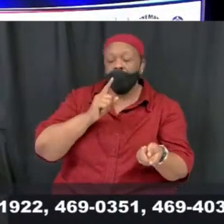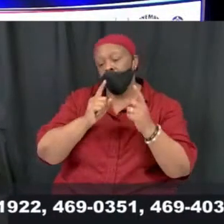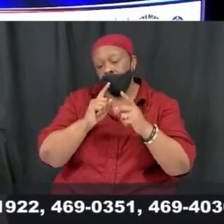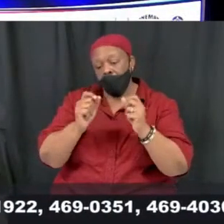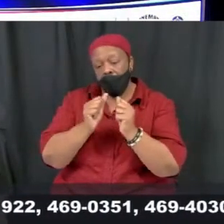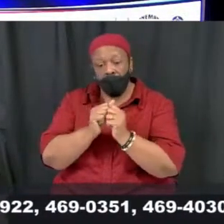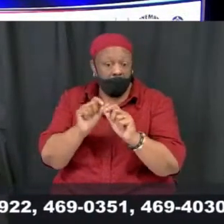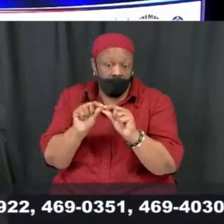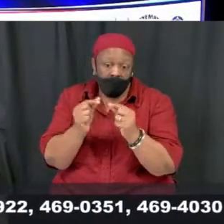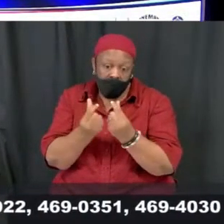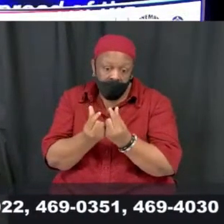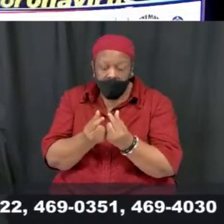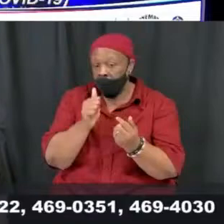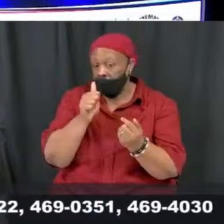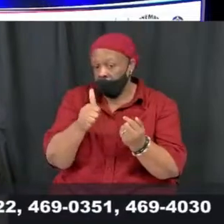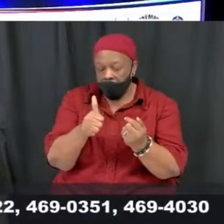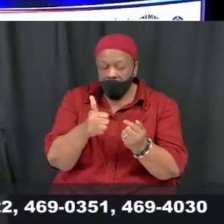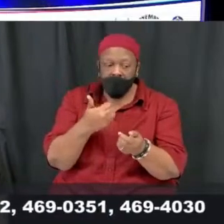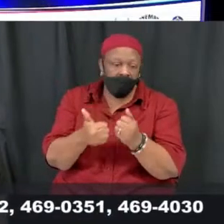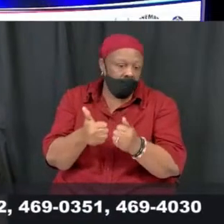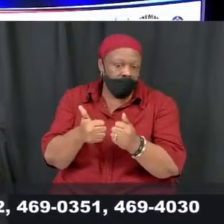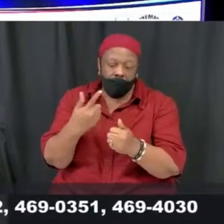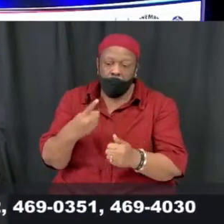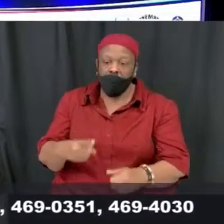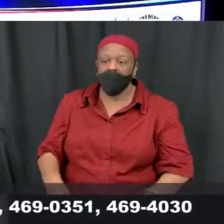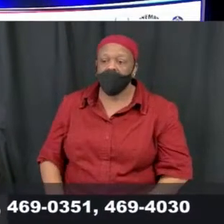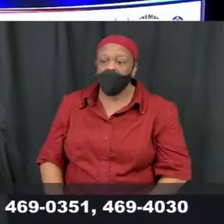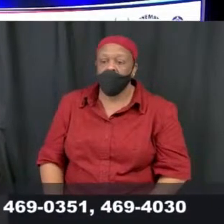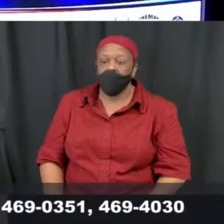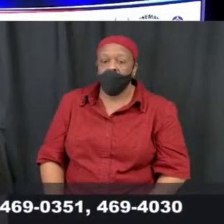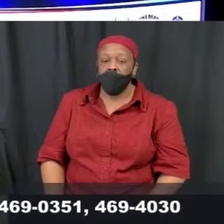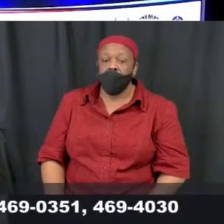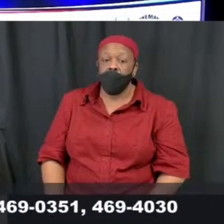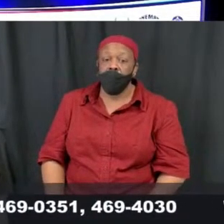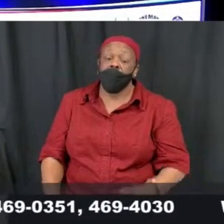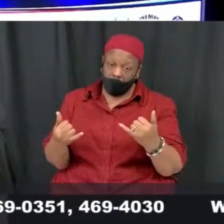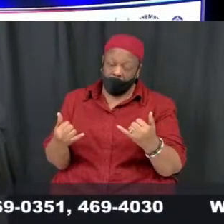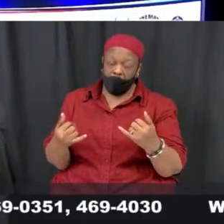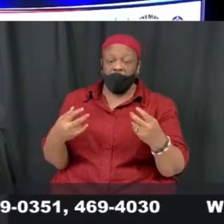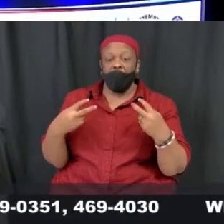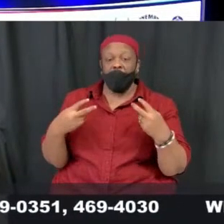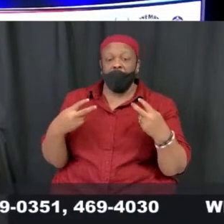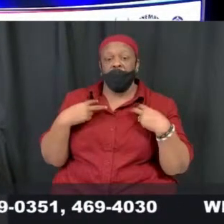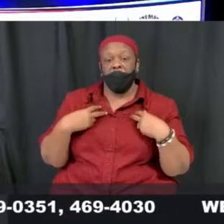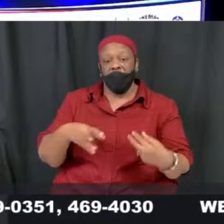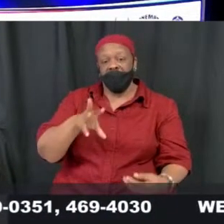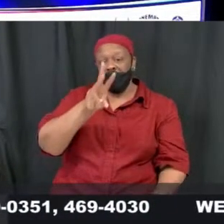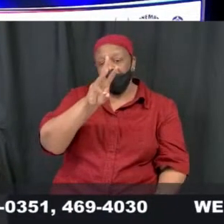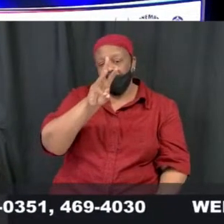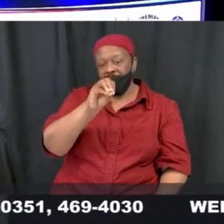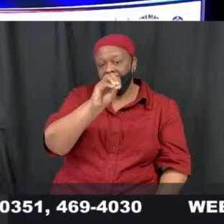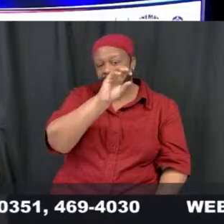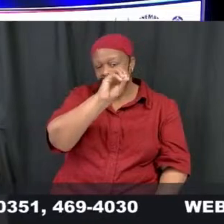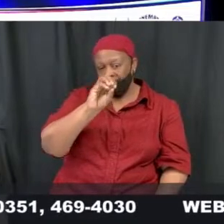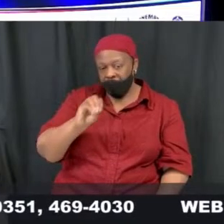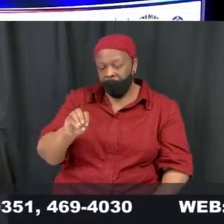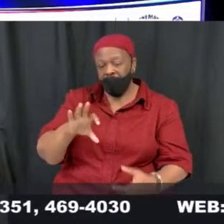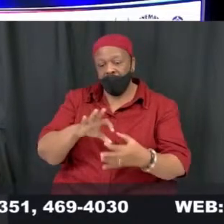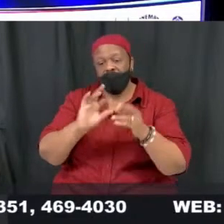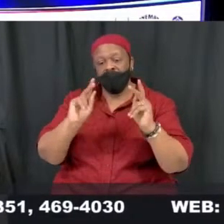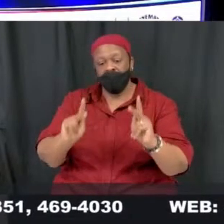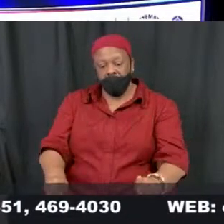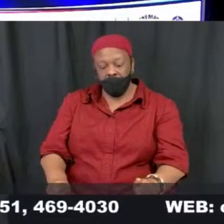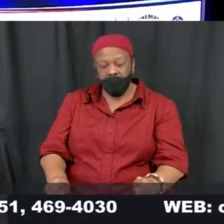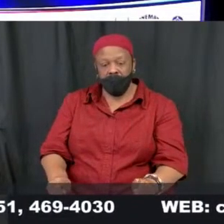At this point, we are now at our 60% mark of us who are well on their way